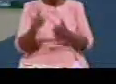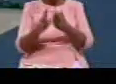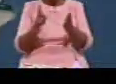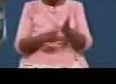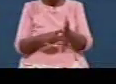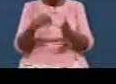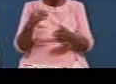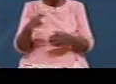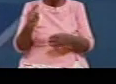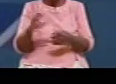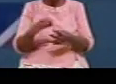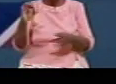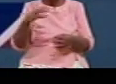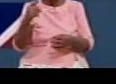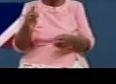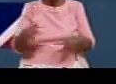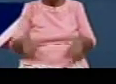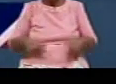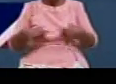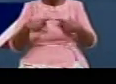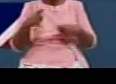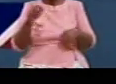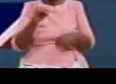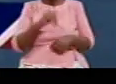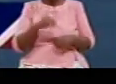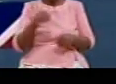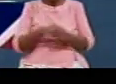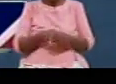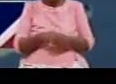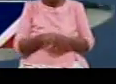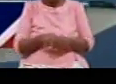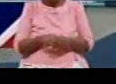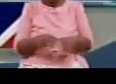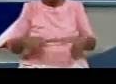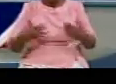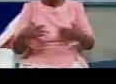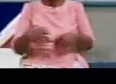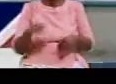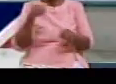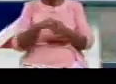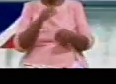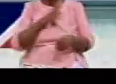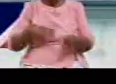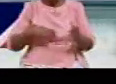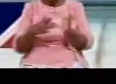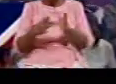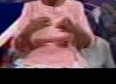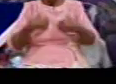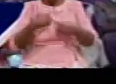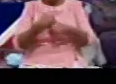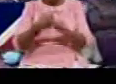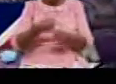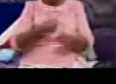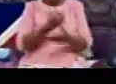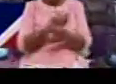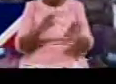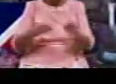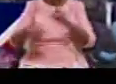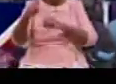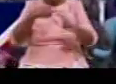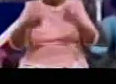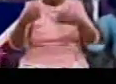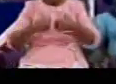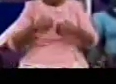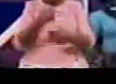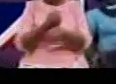the Spirit of life in Christ Jesus has made me free. Has made me free. Has made me